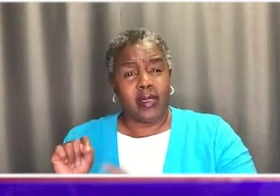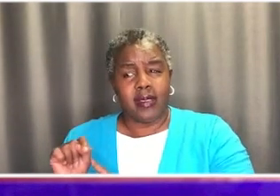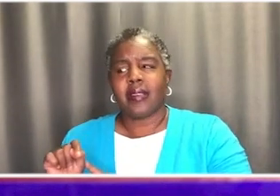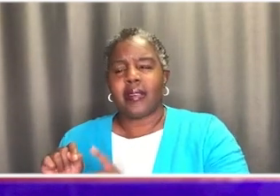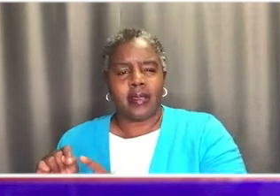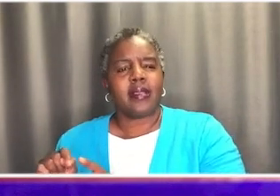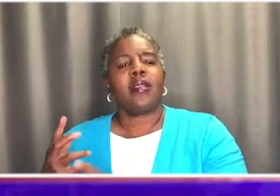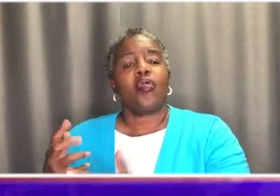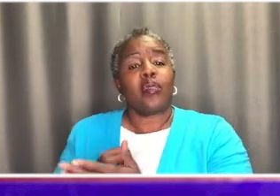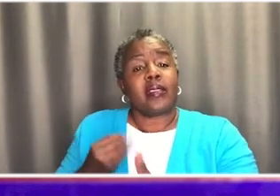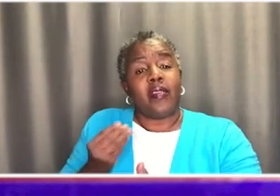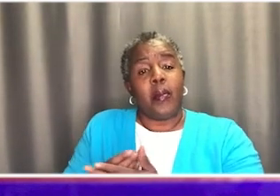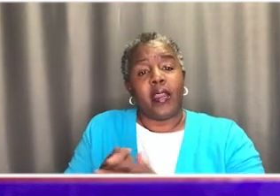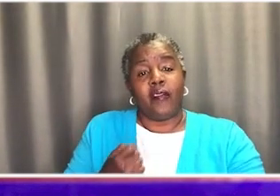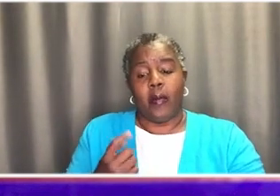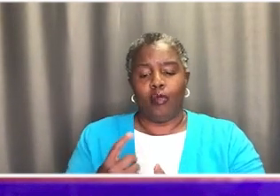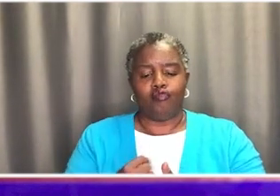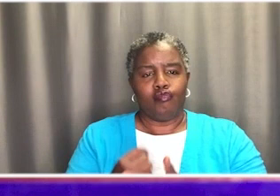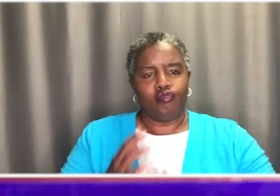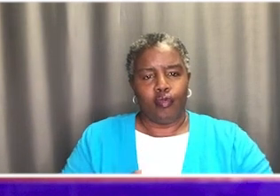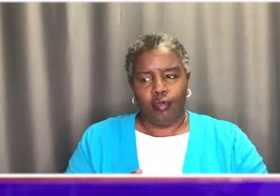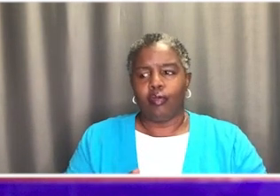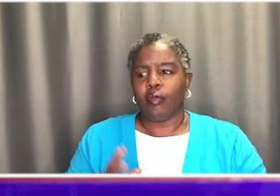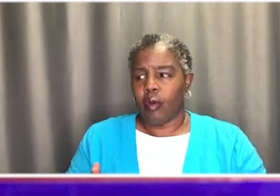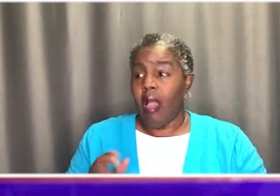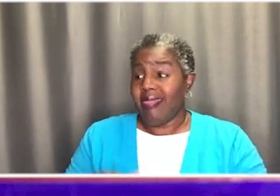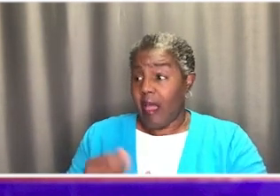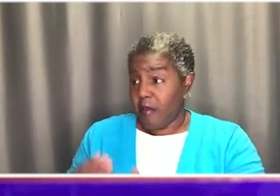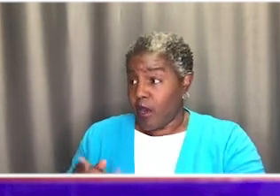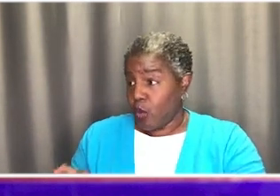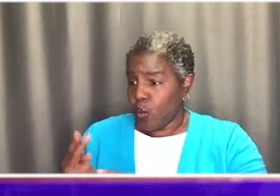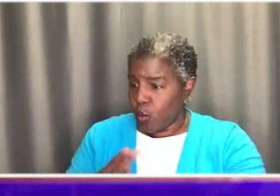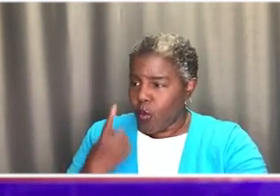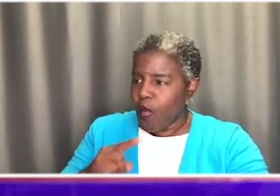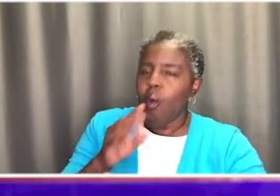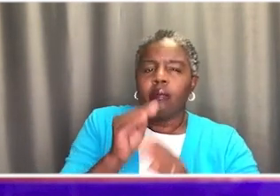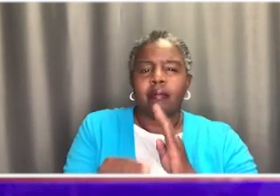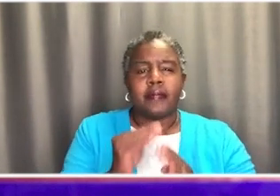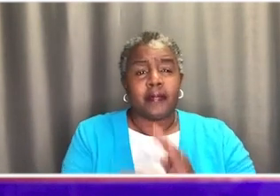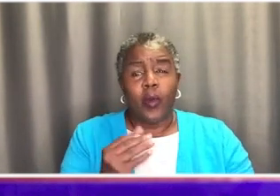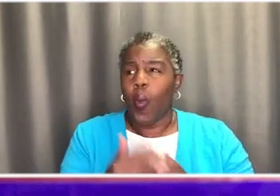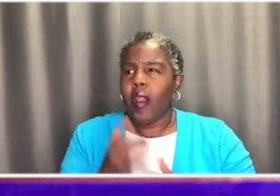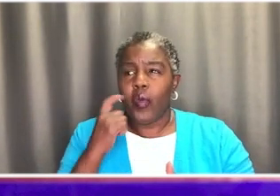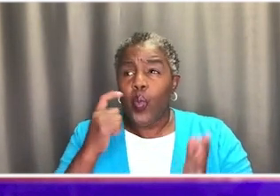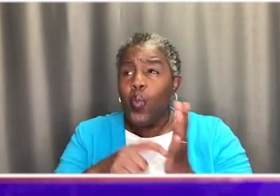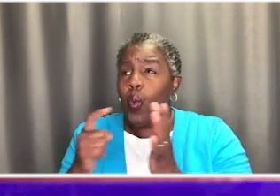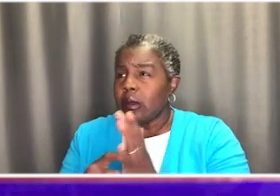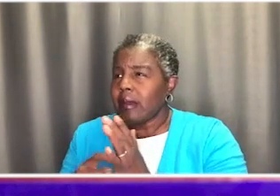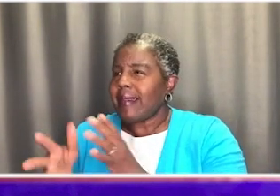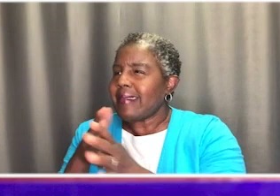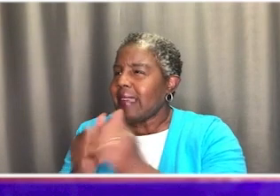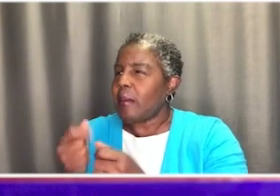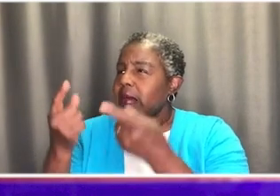money for one of the treasurers, then use it to repair whatever